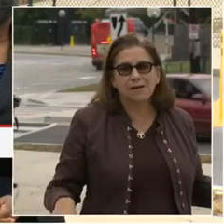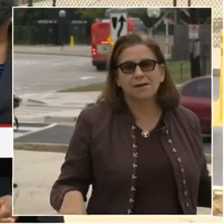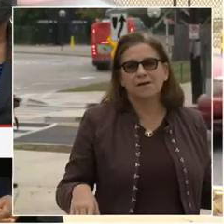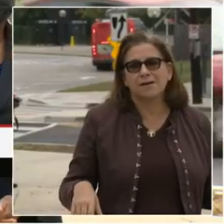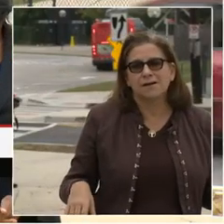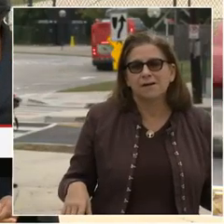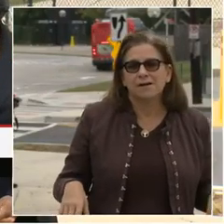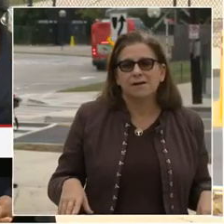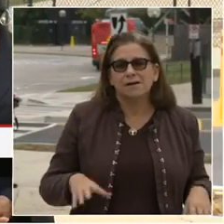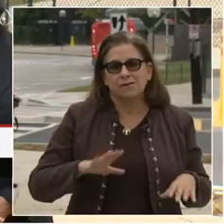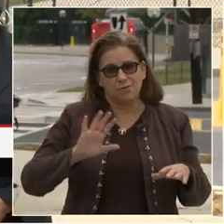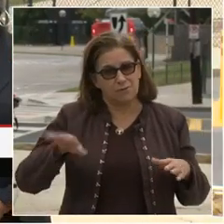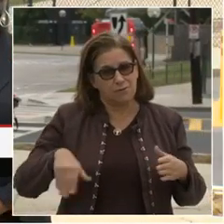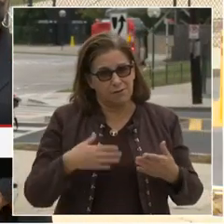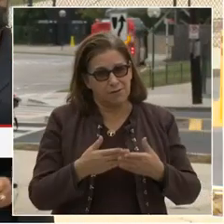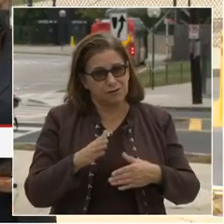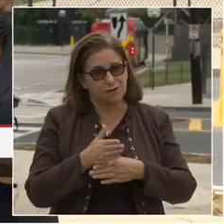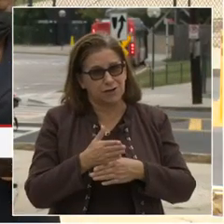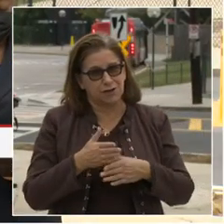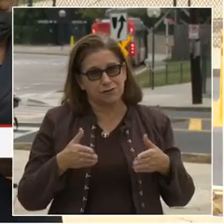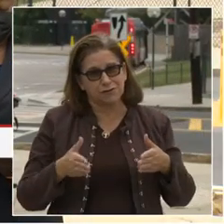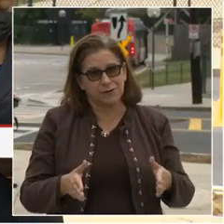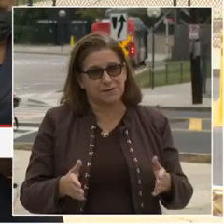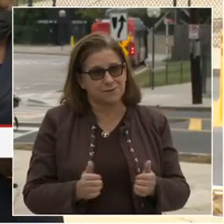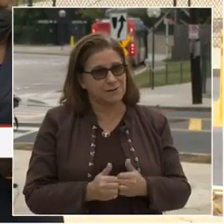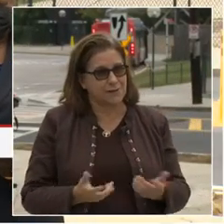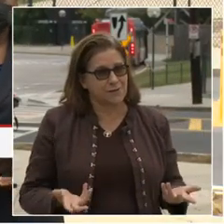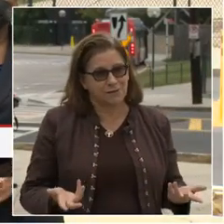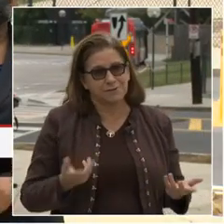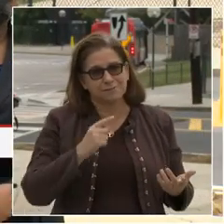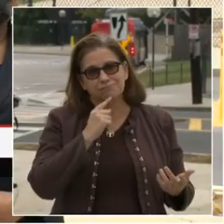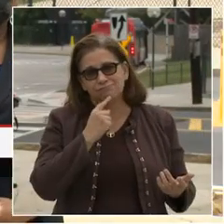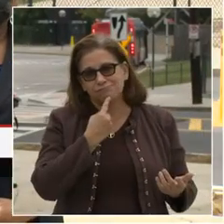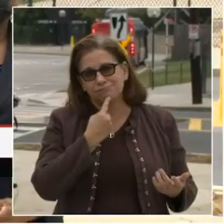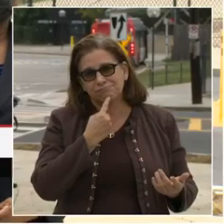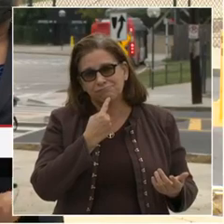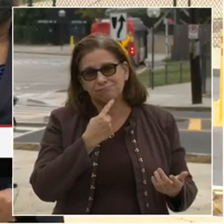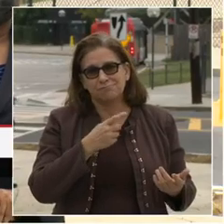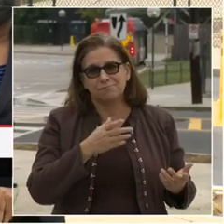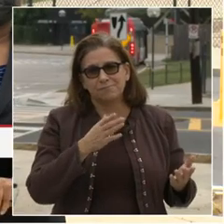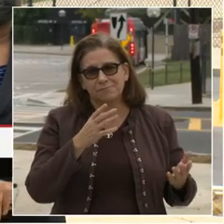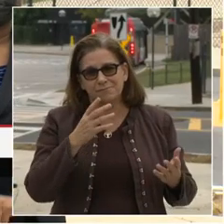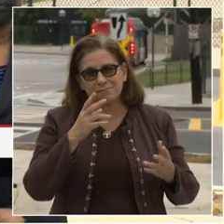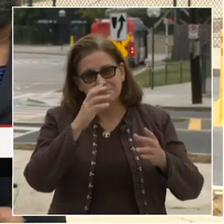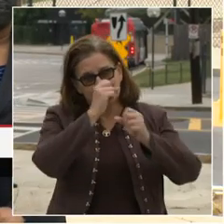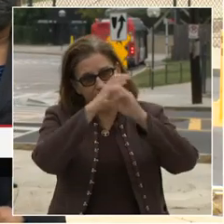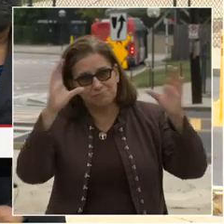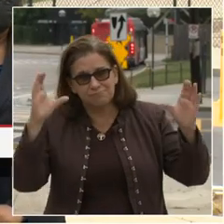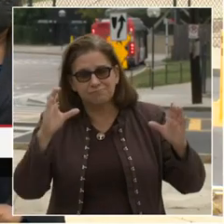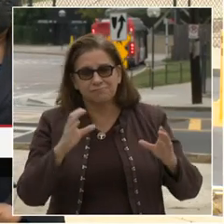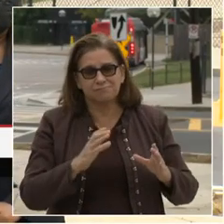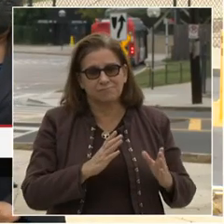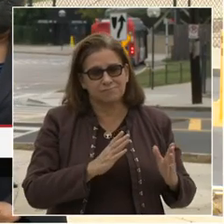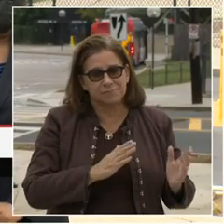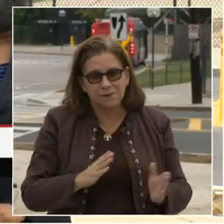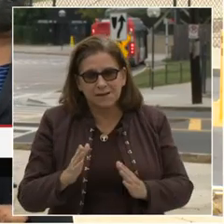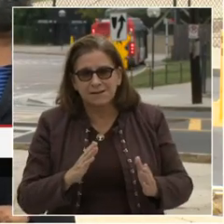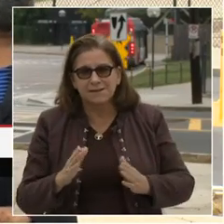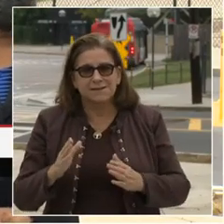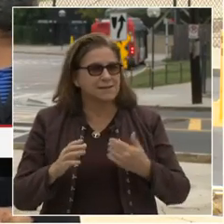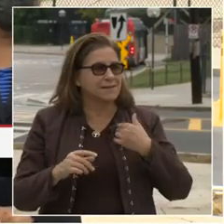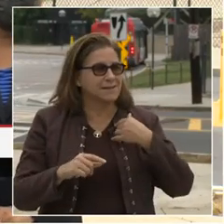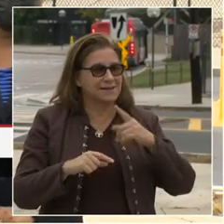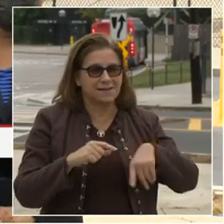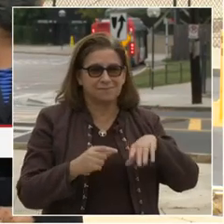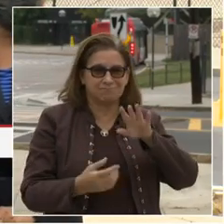that inevitably will involve some trade-offs and some thinking differently about how we use our public space.